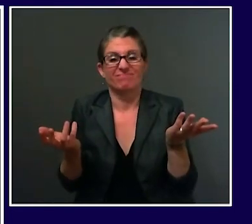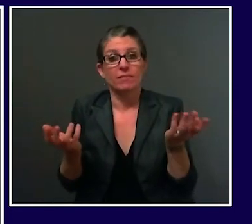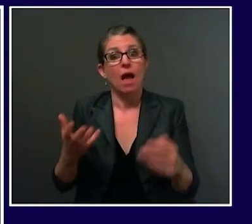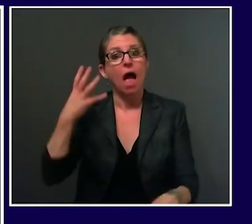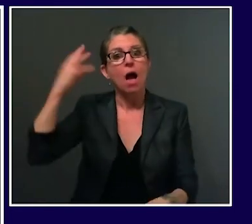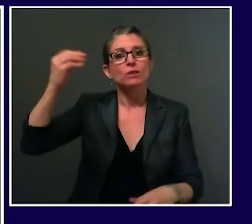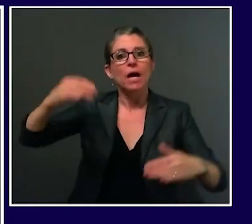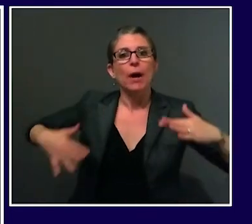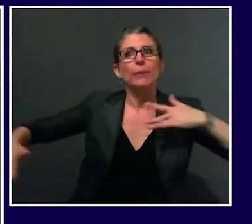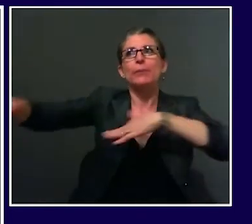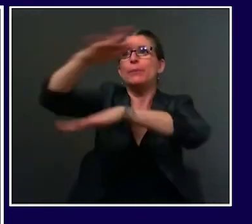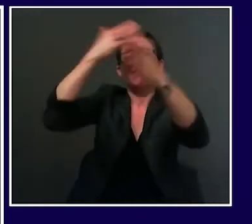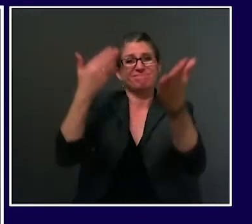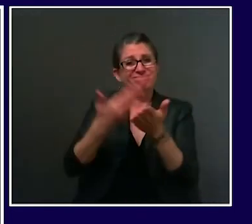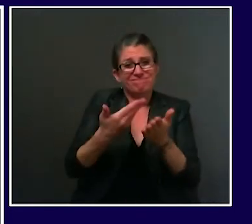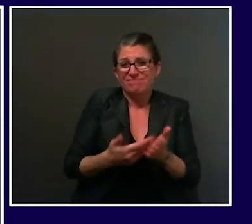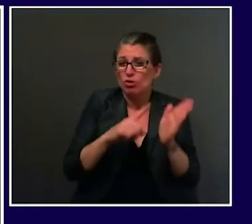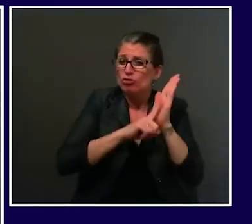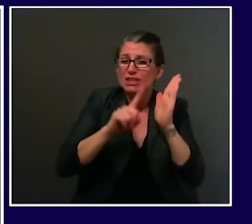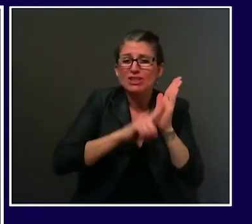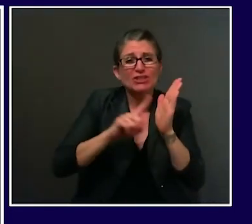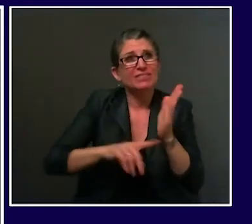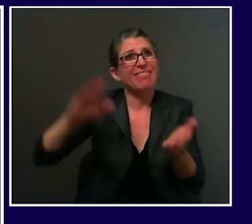less, than in indoor settings.